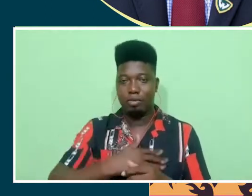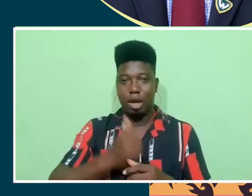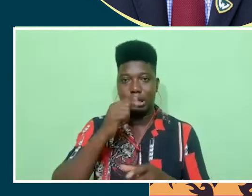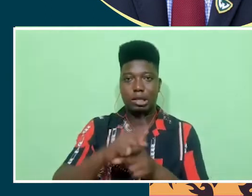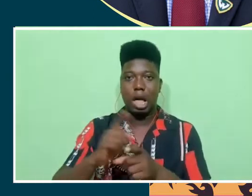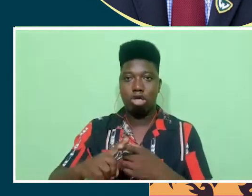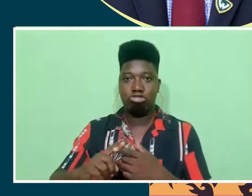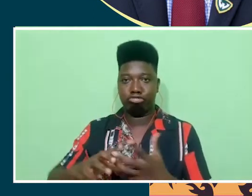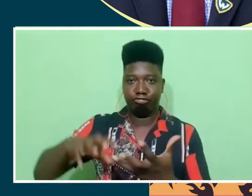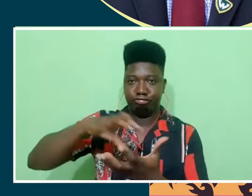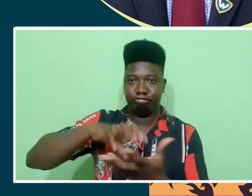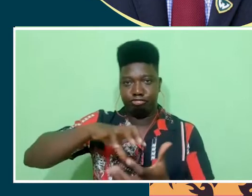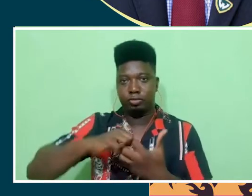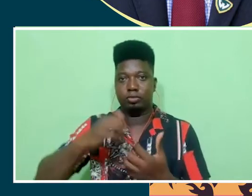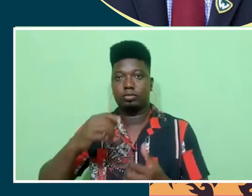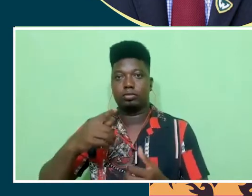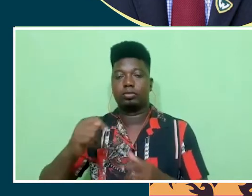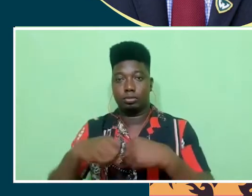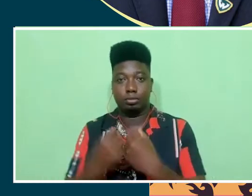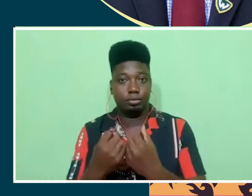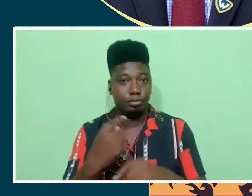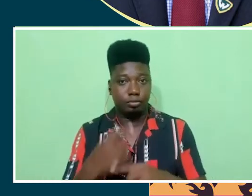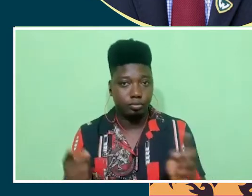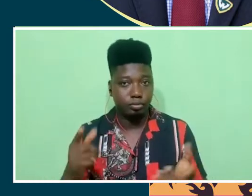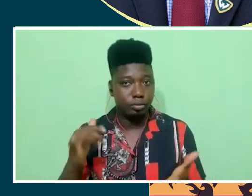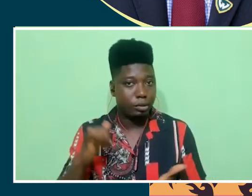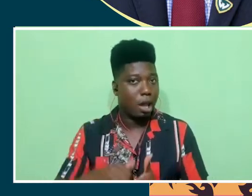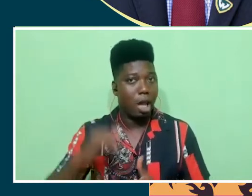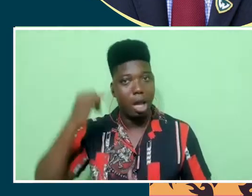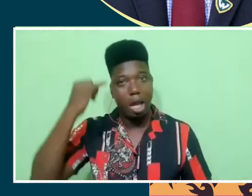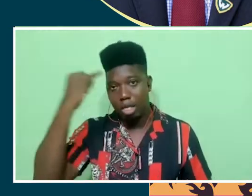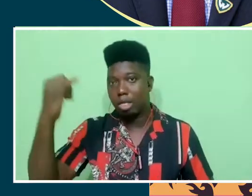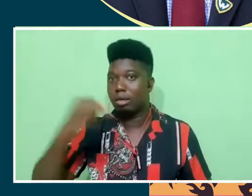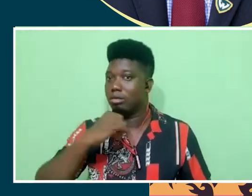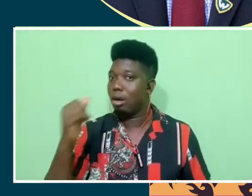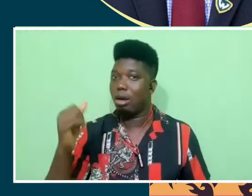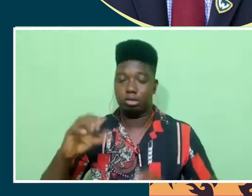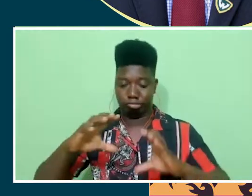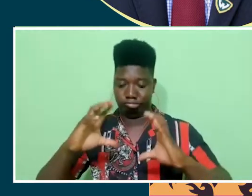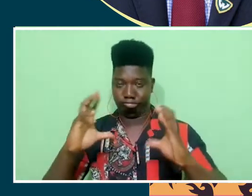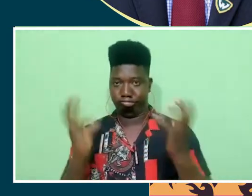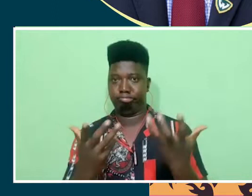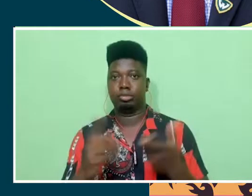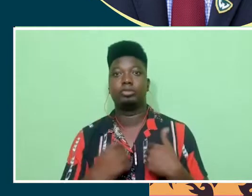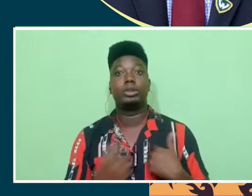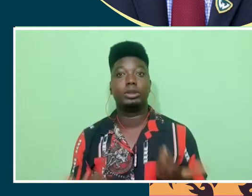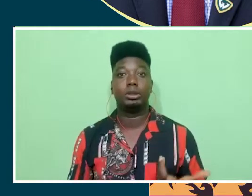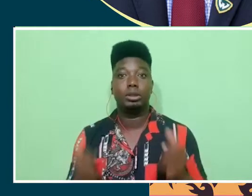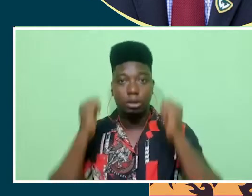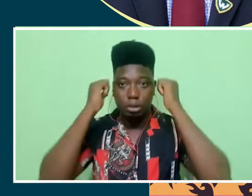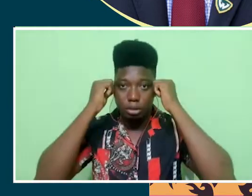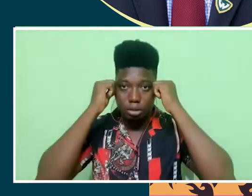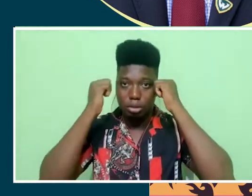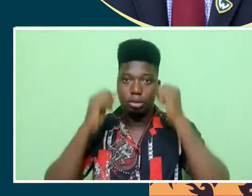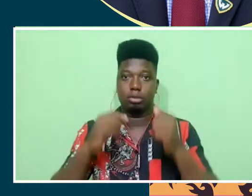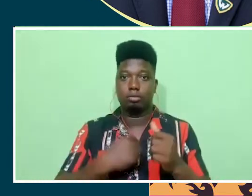other end, that idea was not clarified to me. So me, I took it as favoritism. So